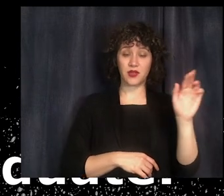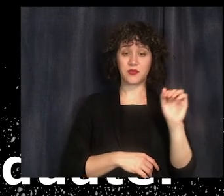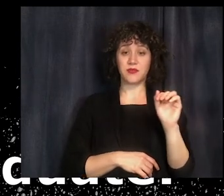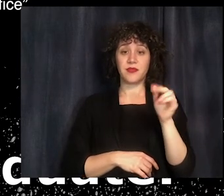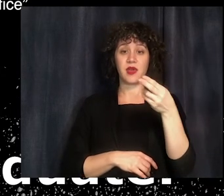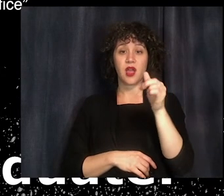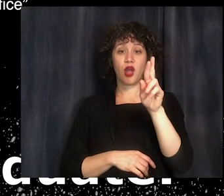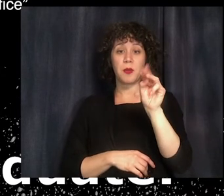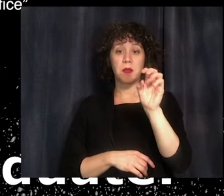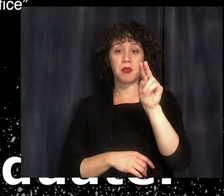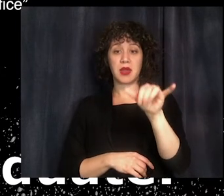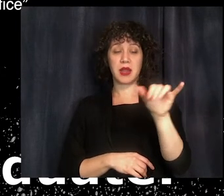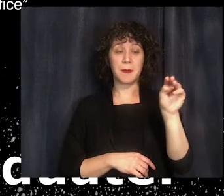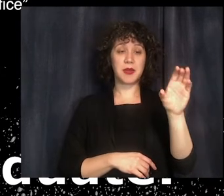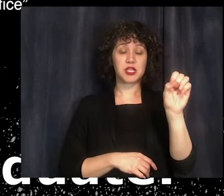Harmony McSorley.